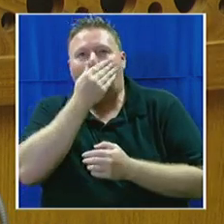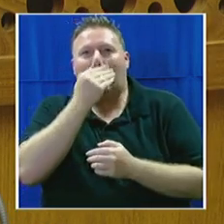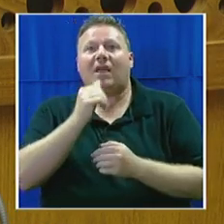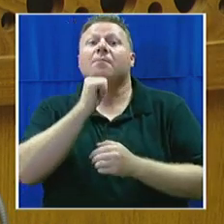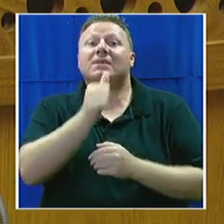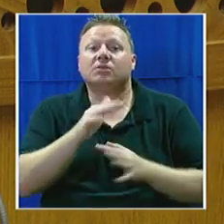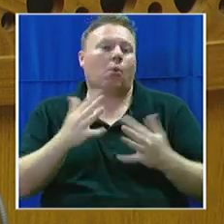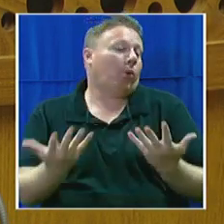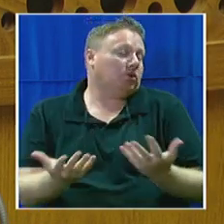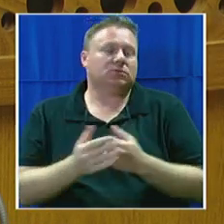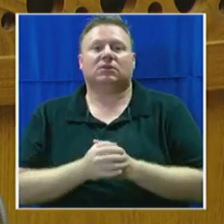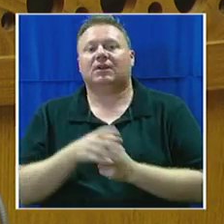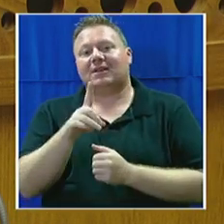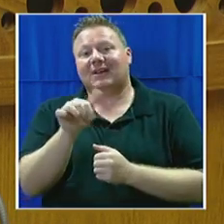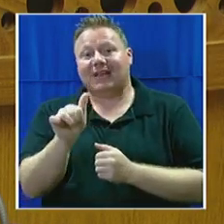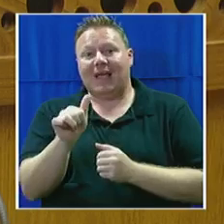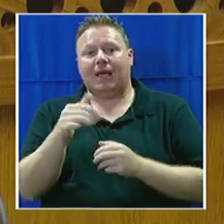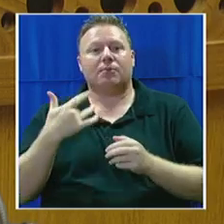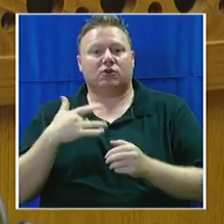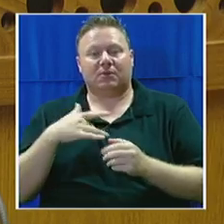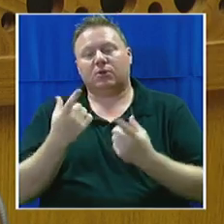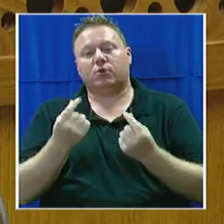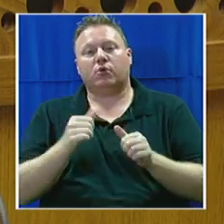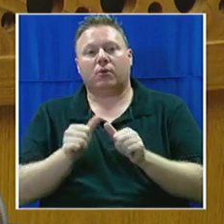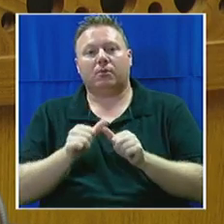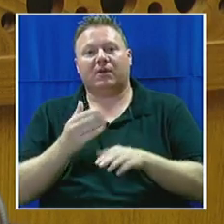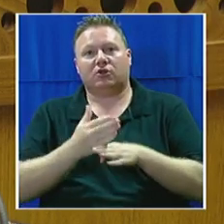not, DA-run municipalities do a much better job.